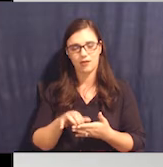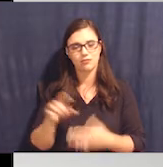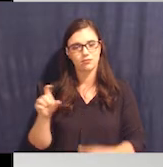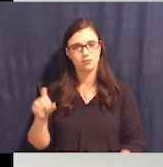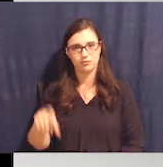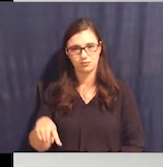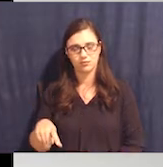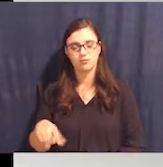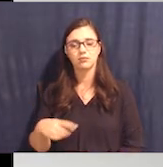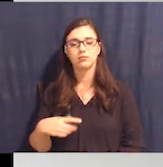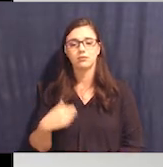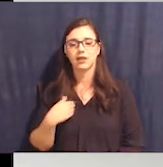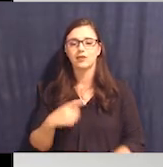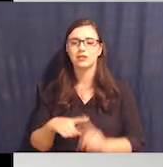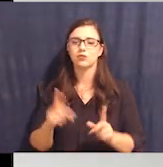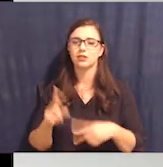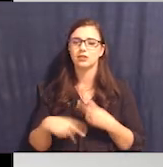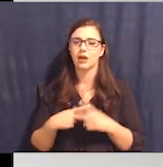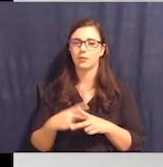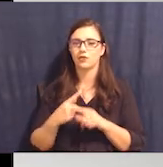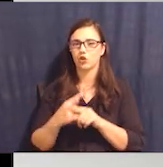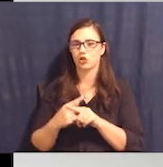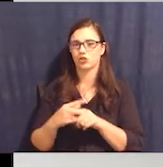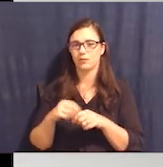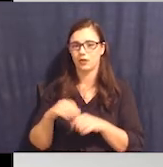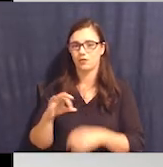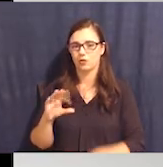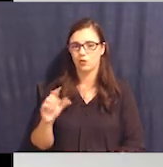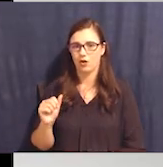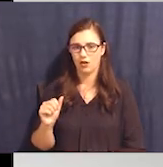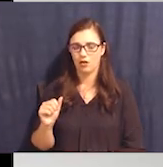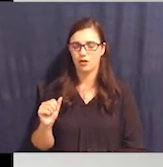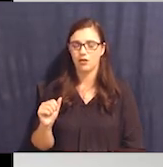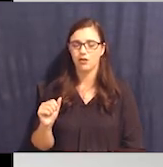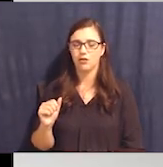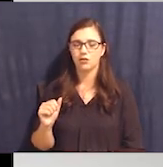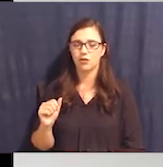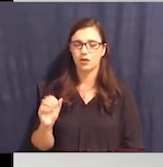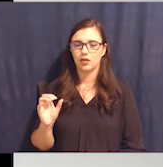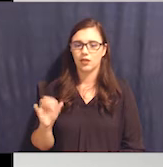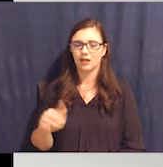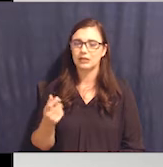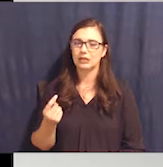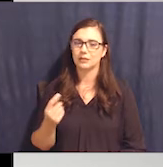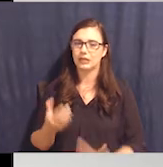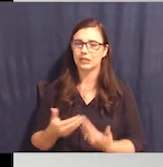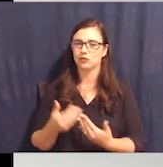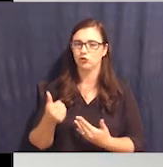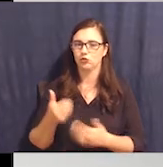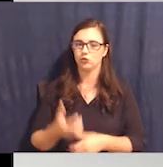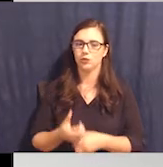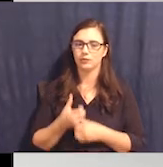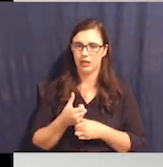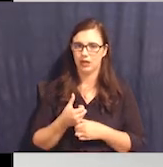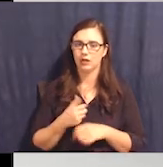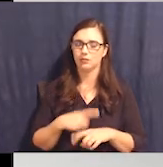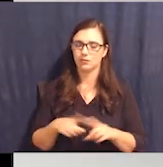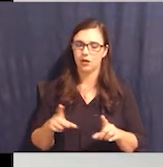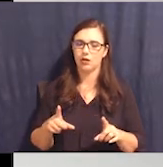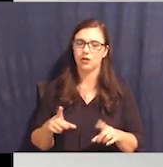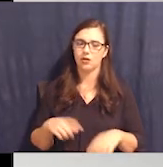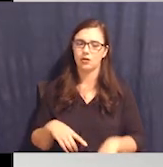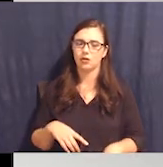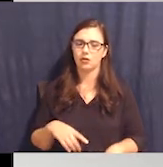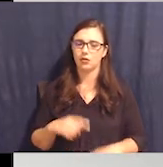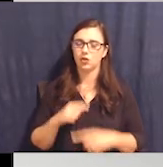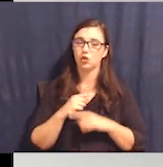court to do that. There is a different kind of guardianship in Florida that is a little bit easier to obtain, but